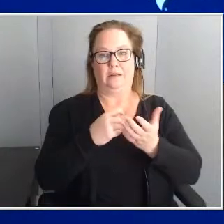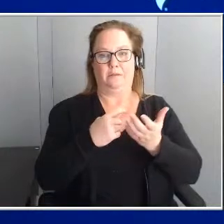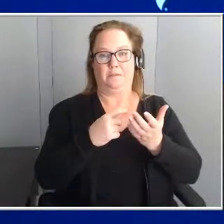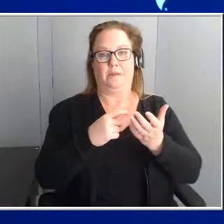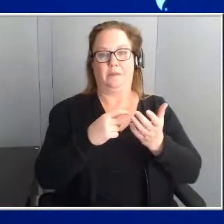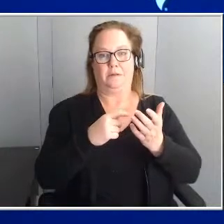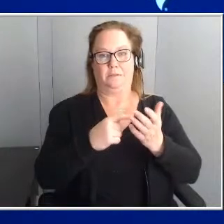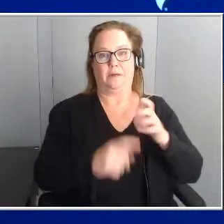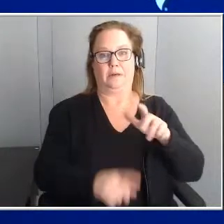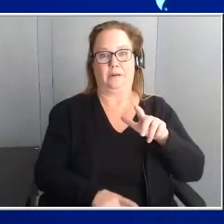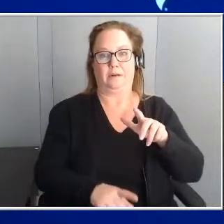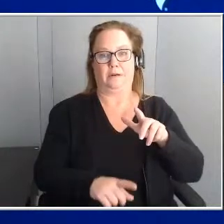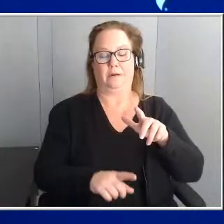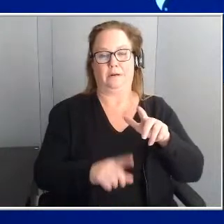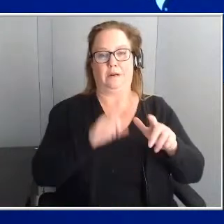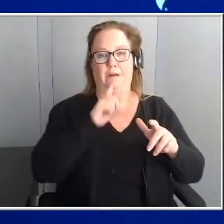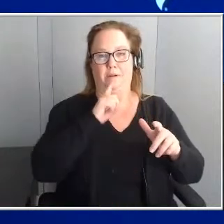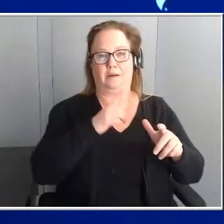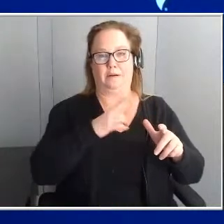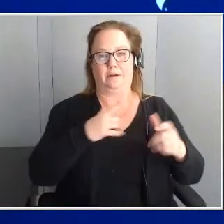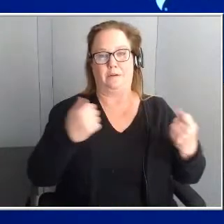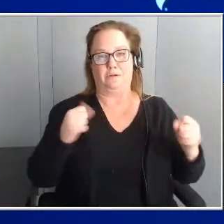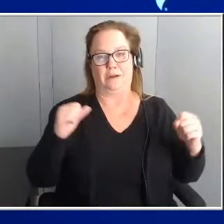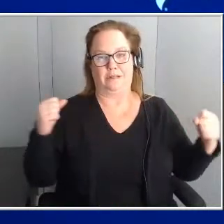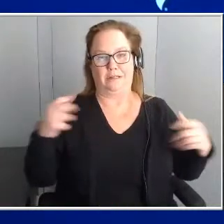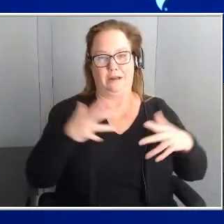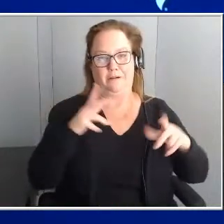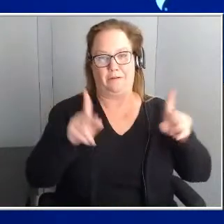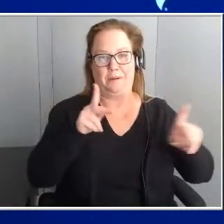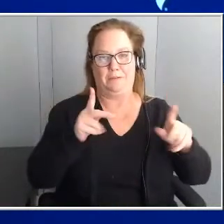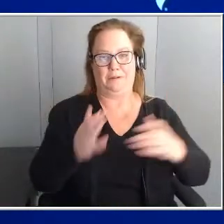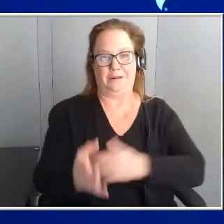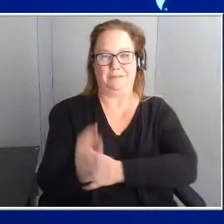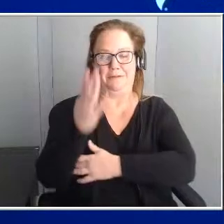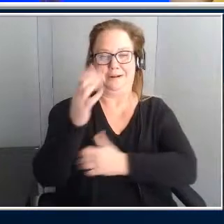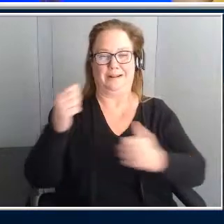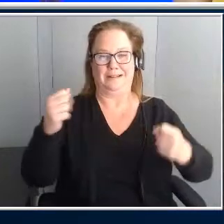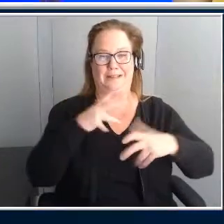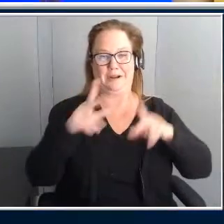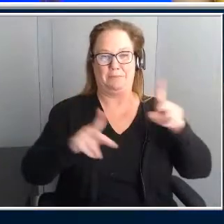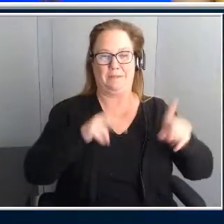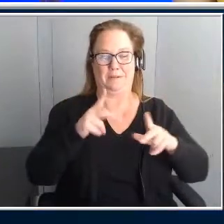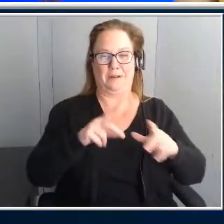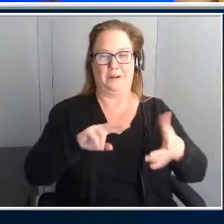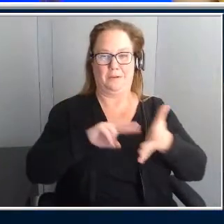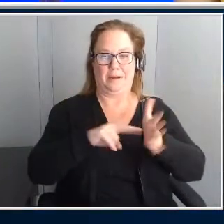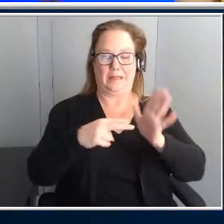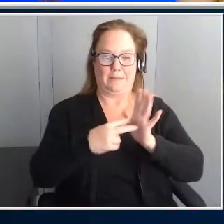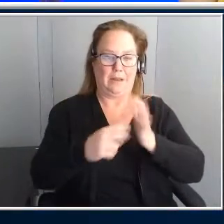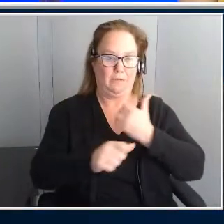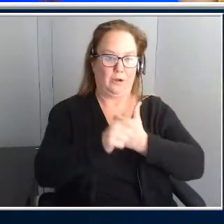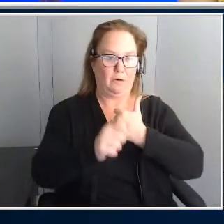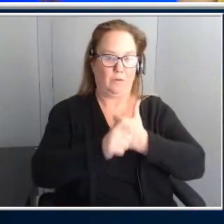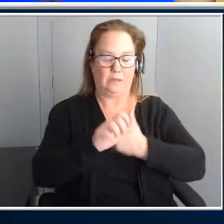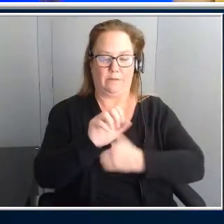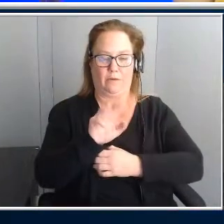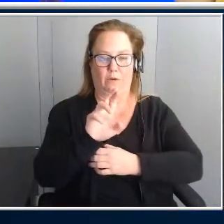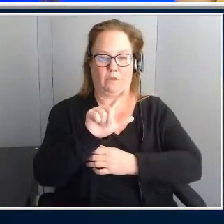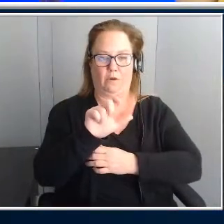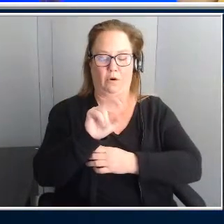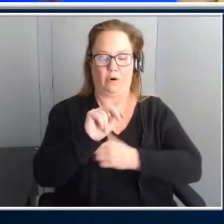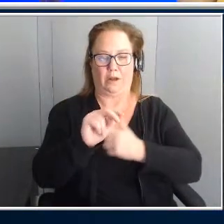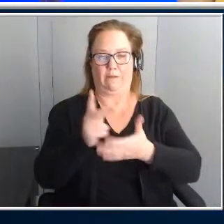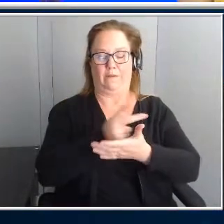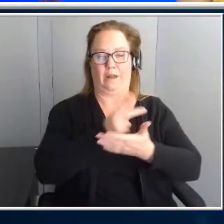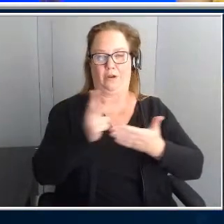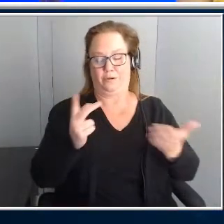and I've totally been down with trying to terrify people in the morning and scare them. So what do they mean when they say you're at risk for organ failure if you have repeat